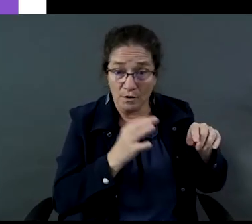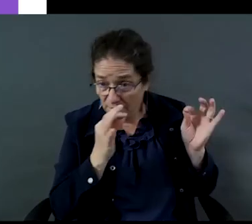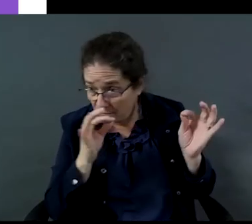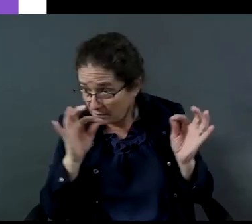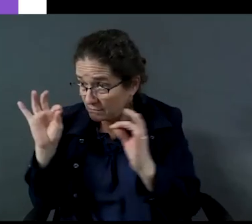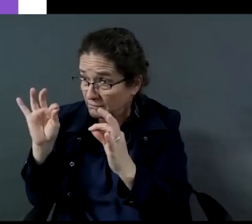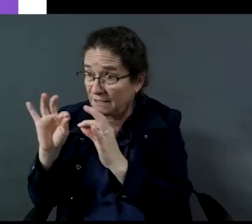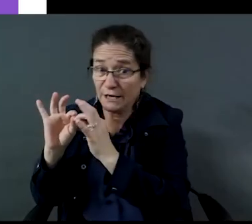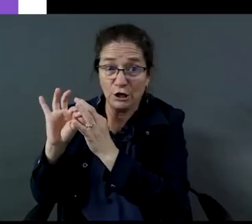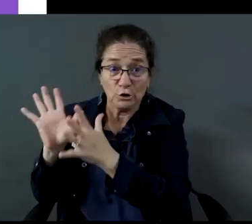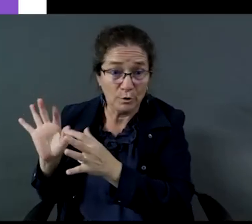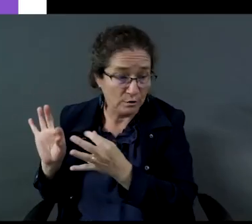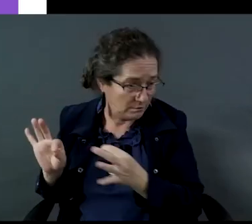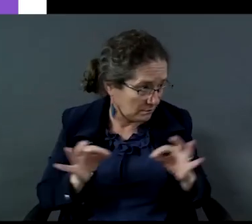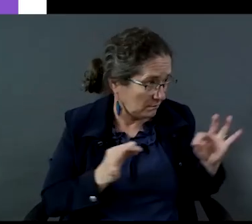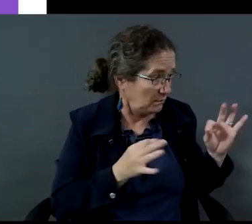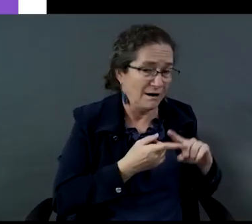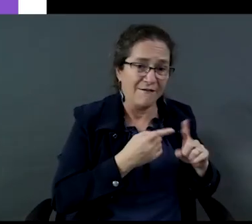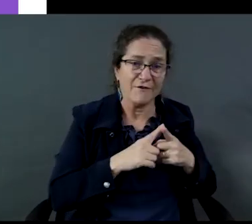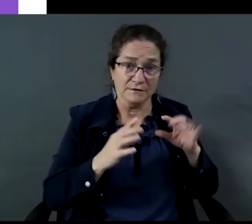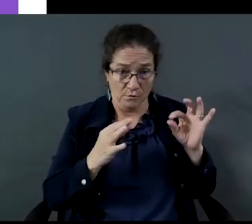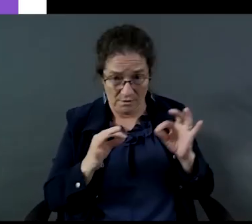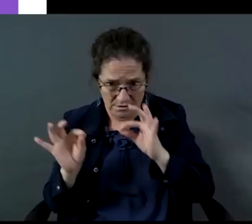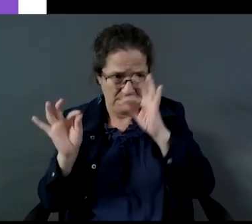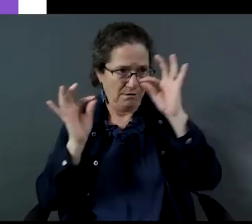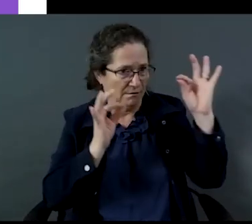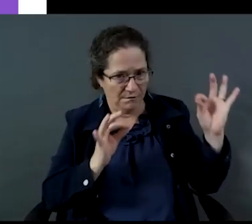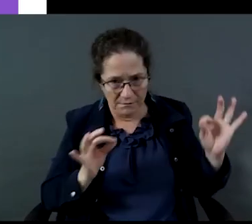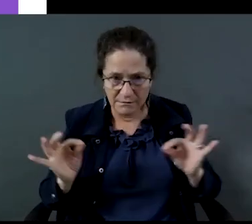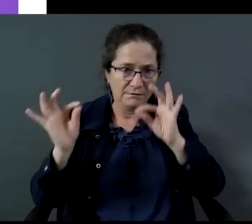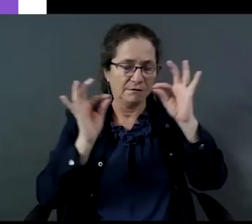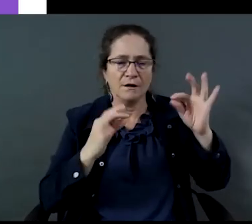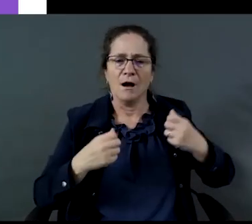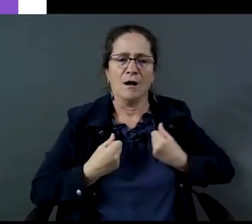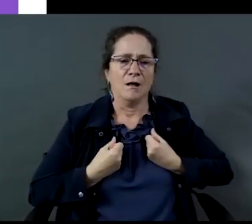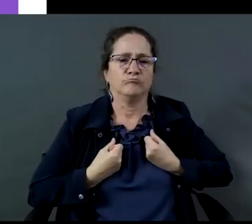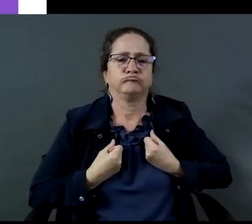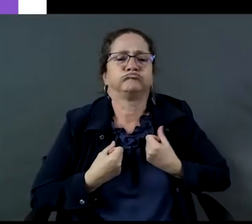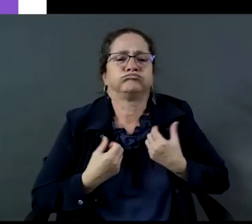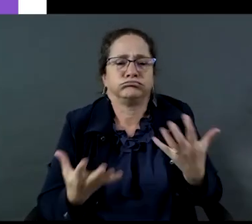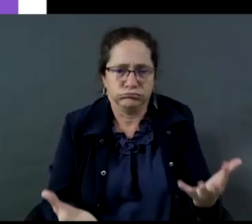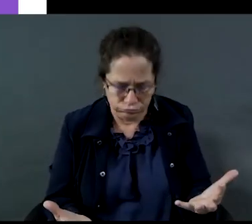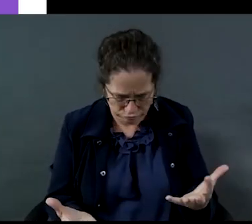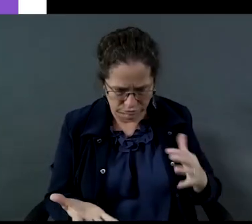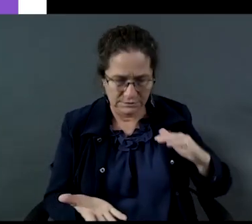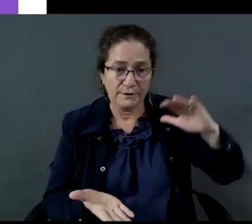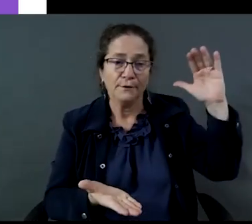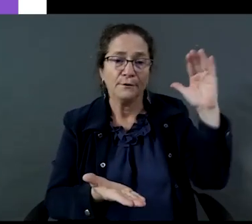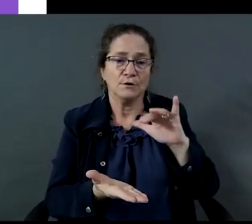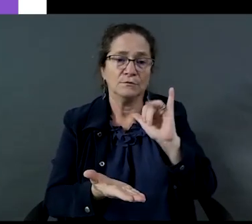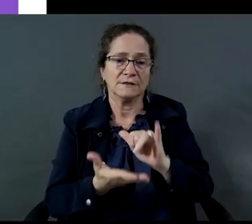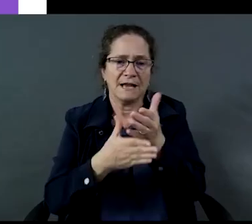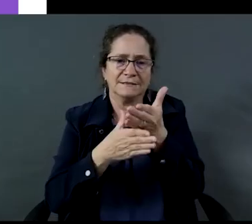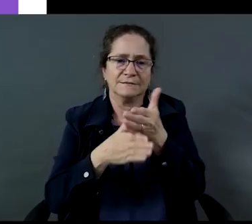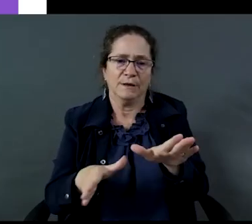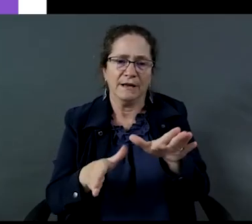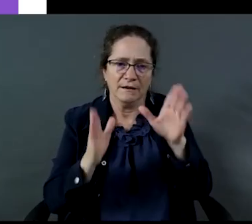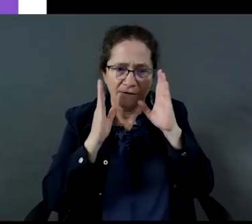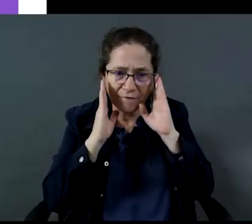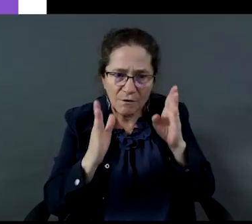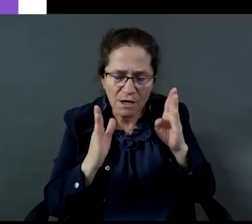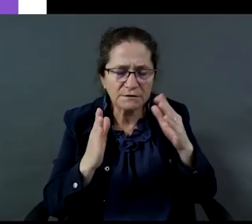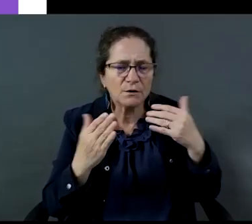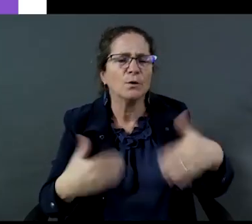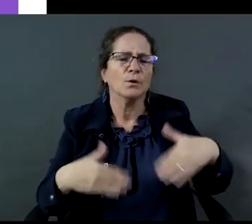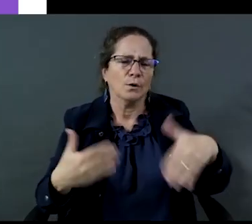focus, and that is exhausting. So the more we can reduce that split focus, it's really going to help have the whole picture, and then physical placement